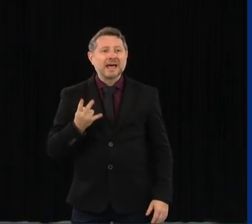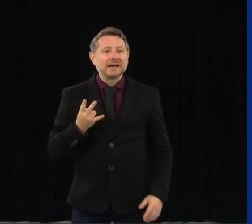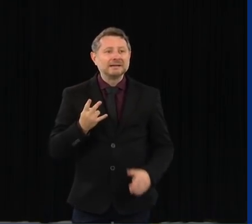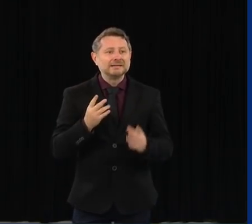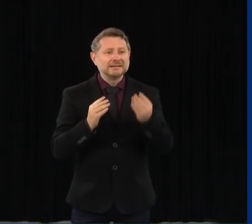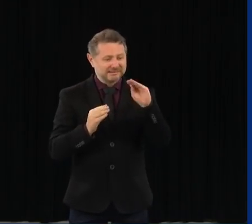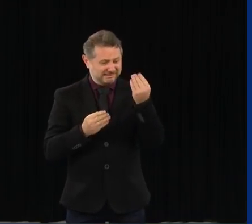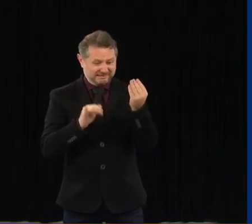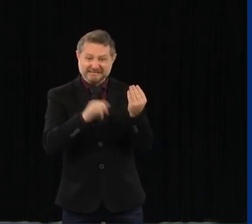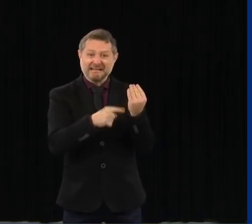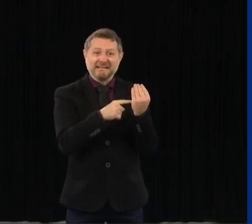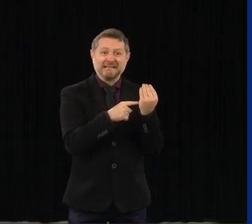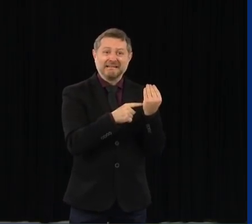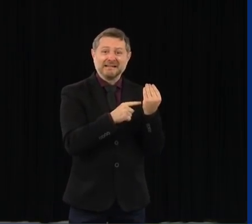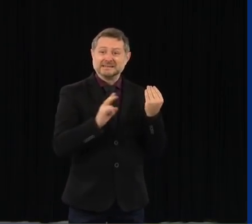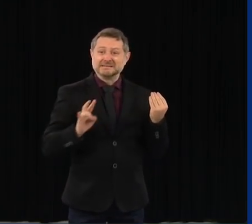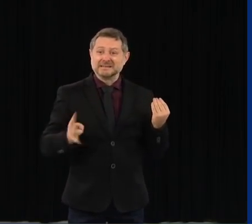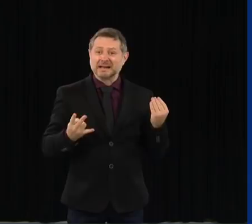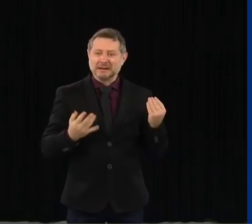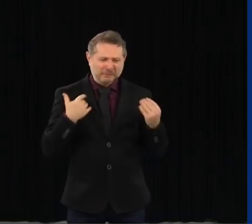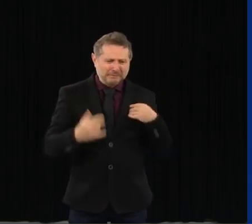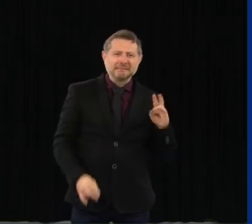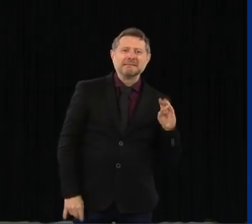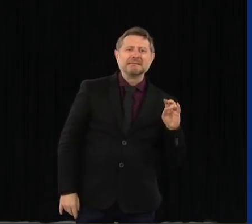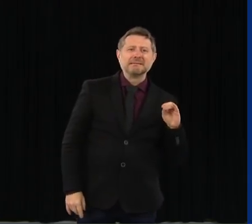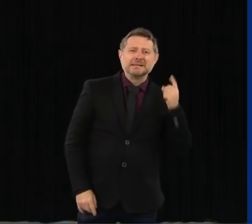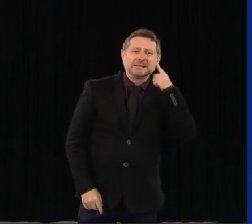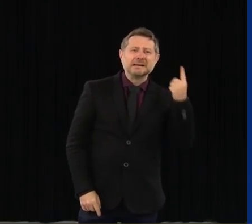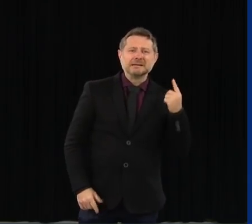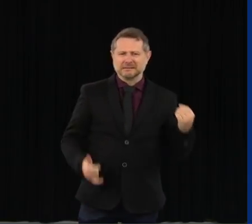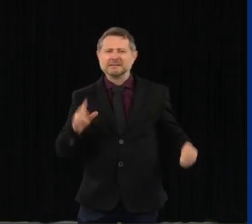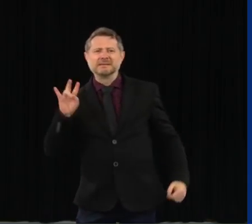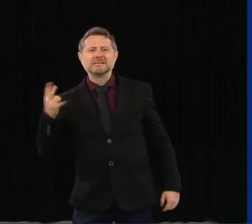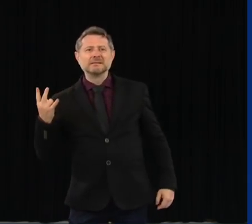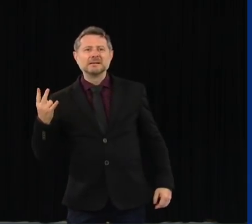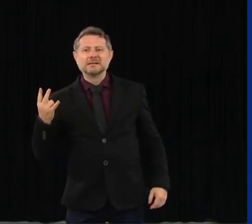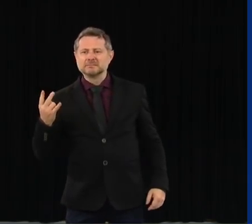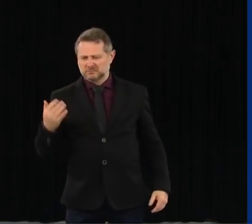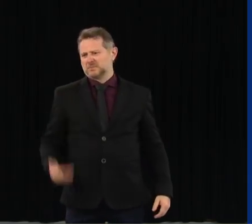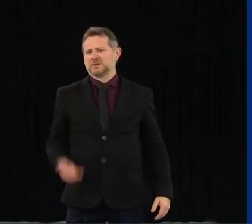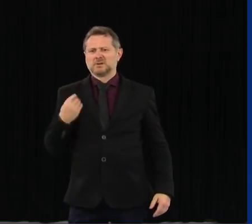is. It's fabric, it's material. The FDA has the